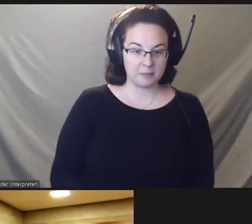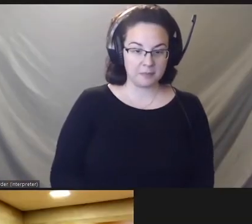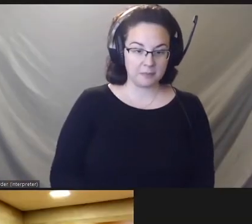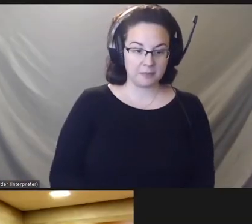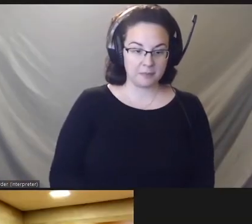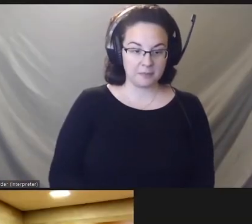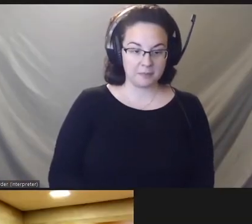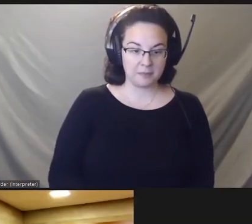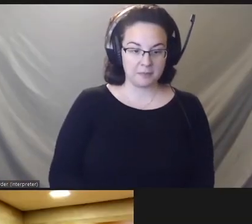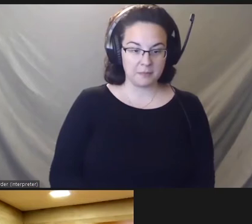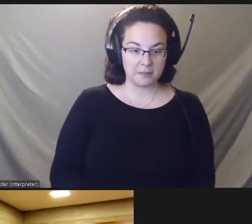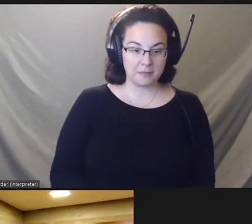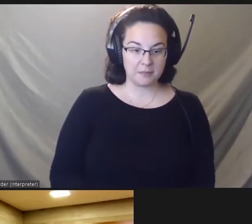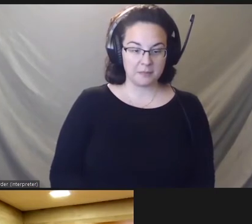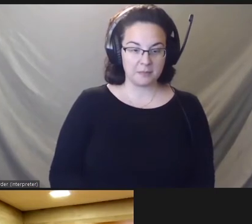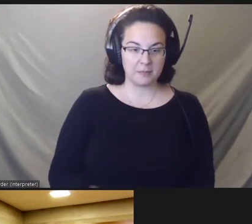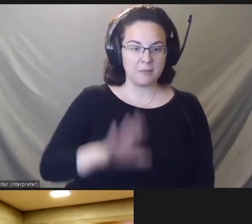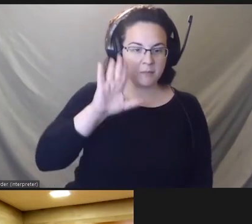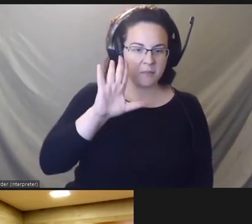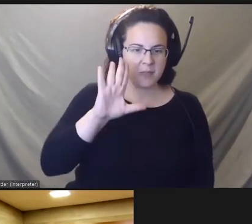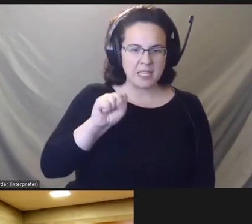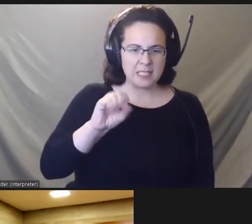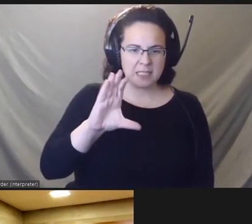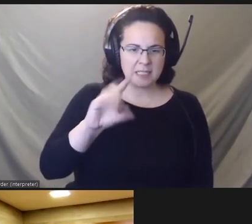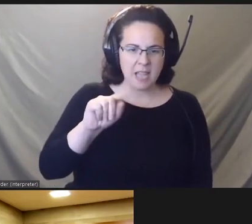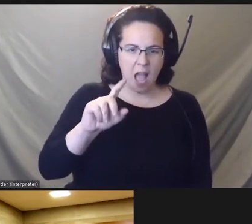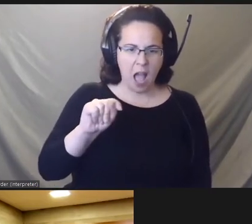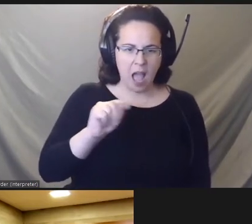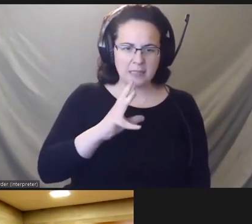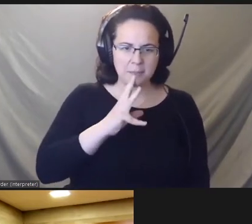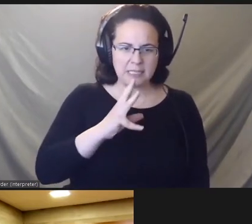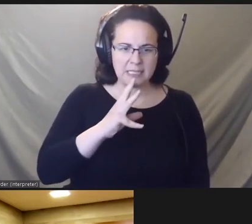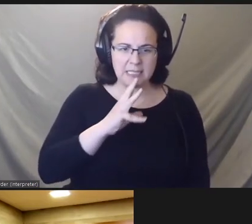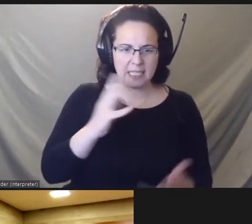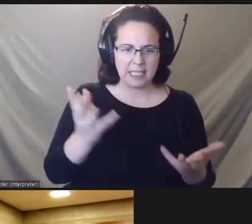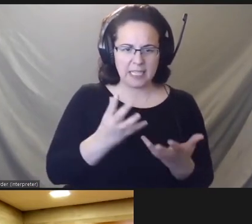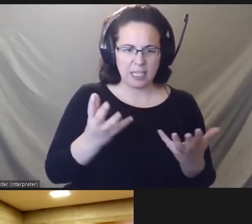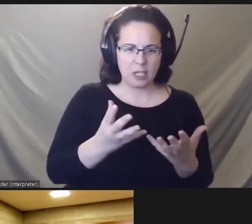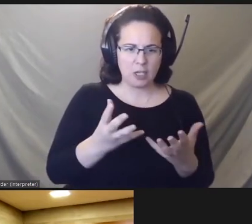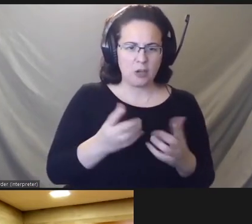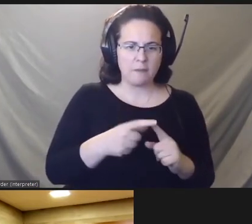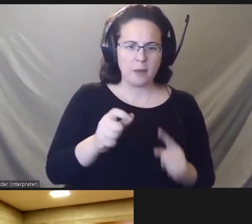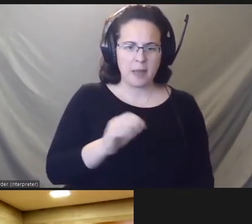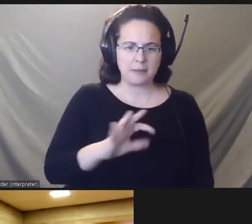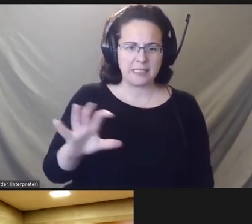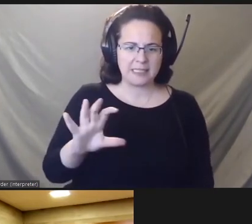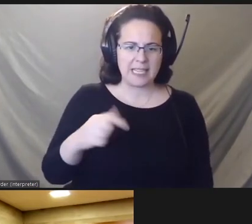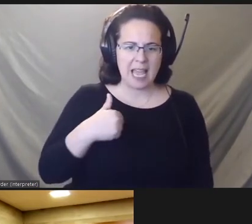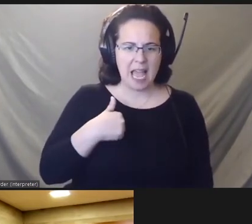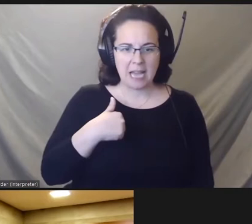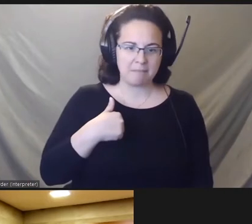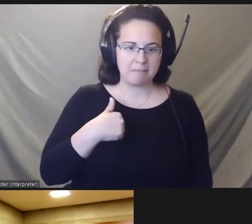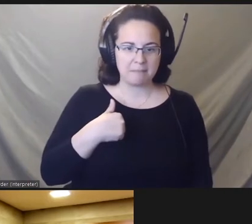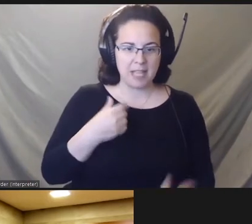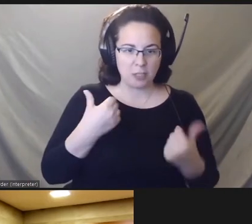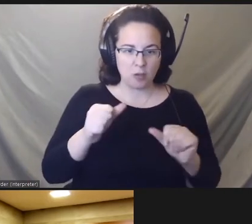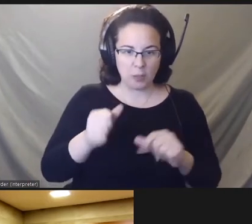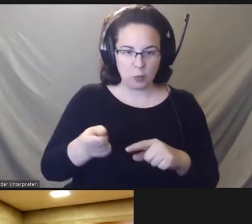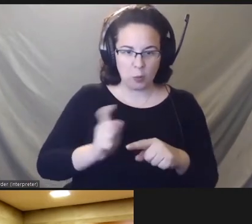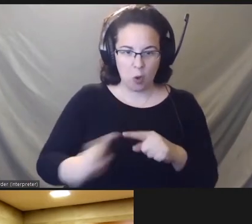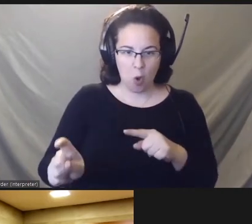Steve, this is Scott with the FCC. I'm trying to put a phone call